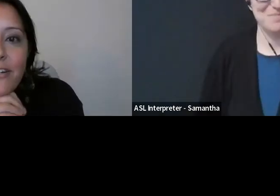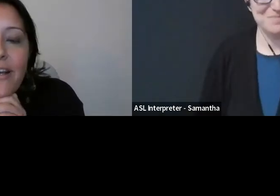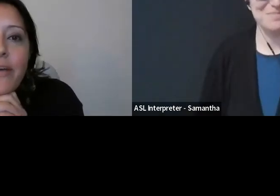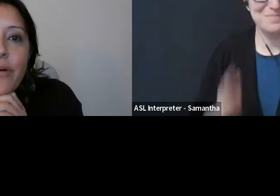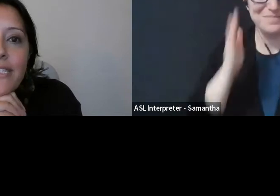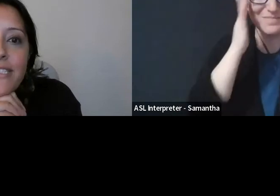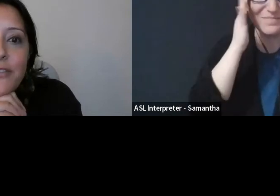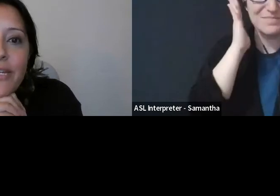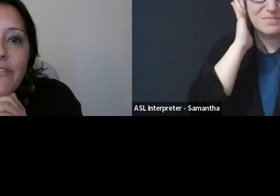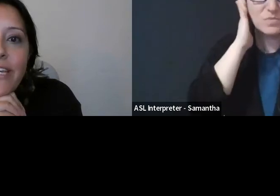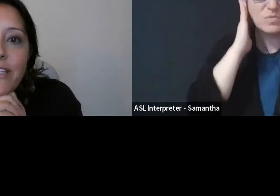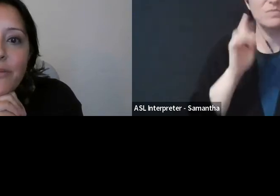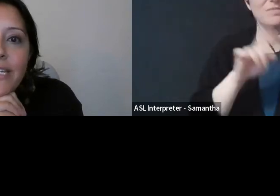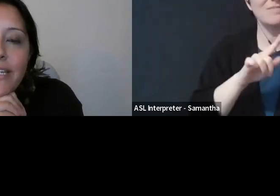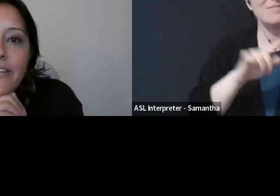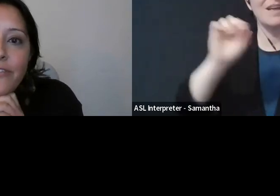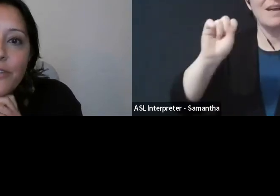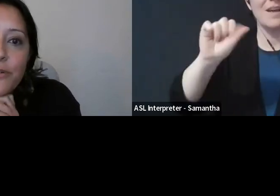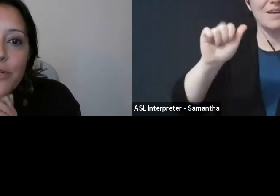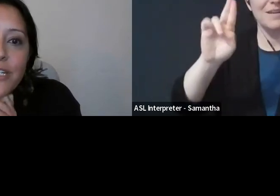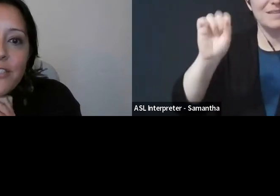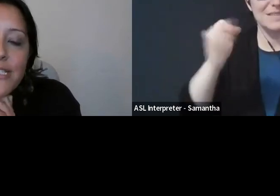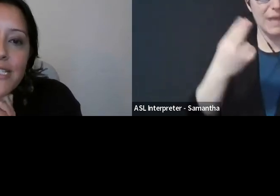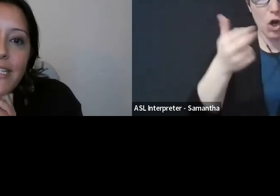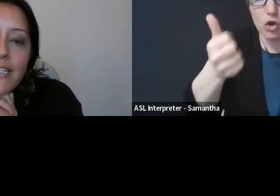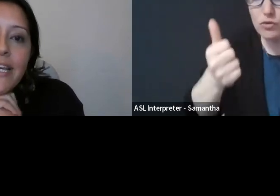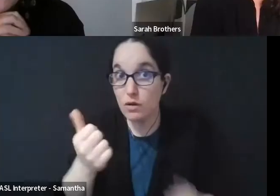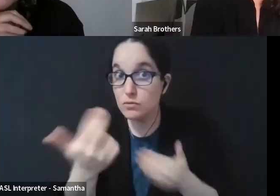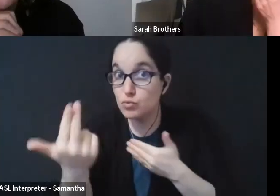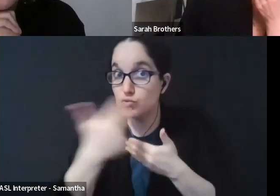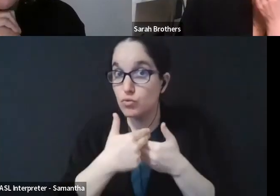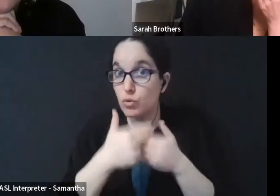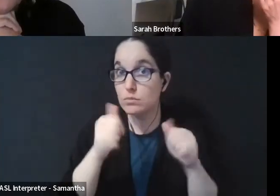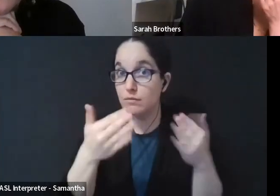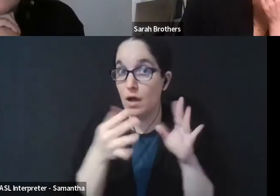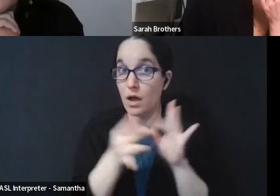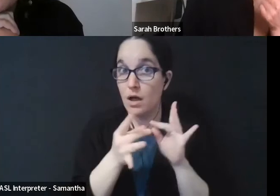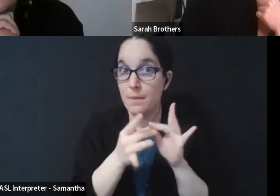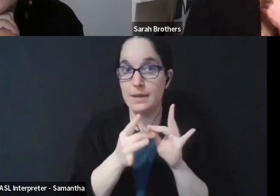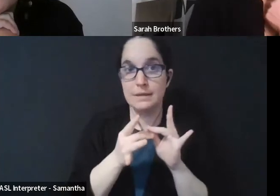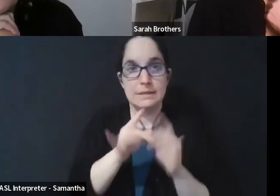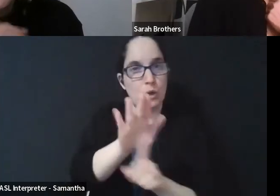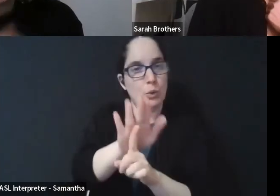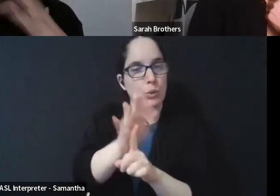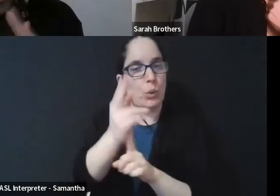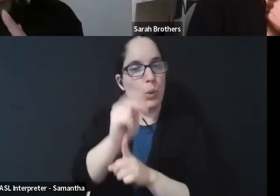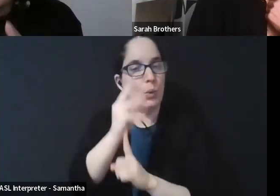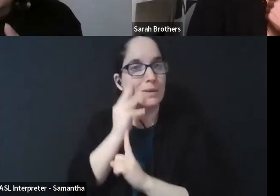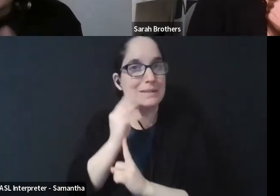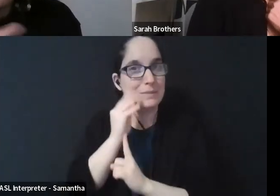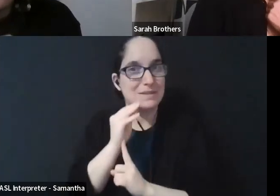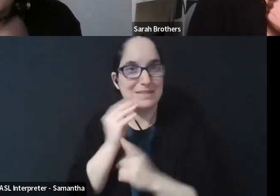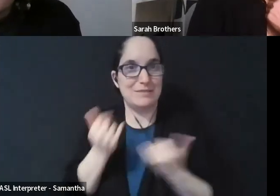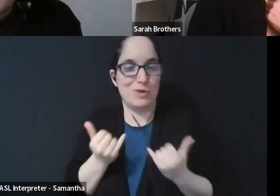And Sarah, I wanted to invite you in if you were interested in kind of talking what it's been like for you to be at this